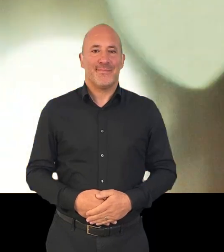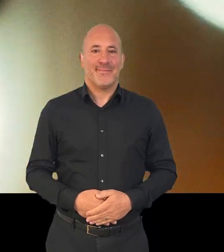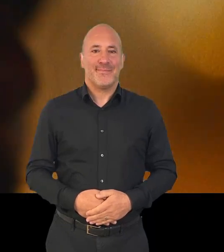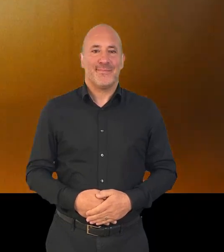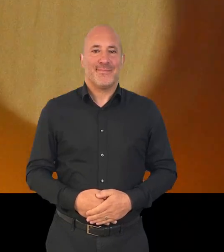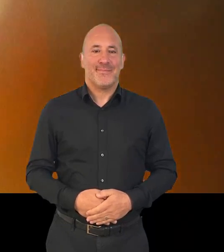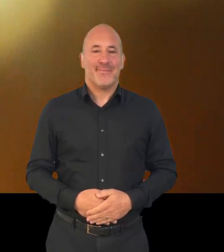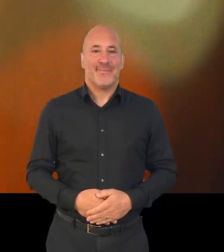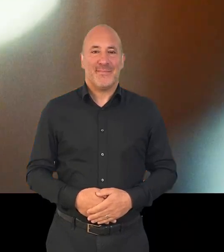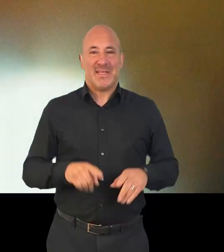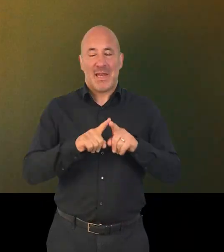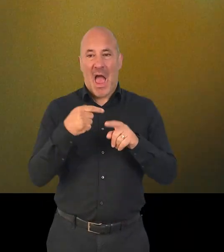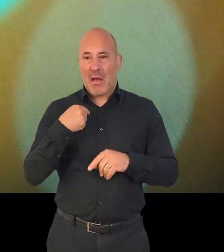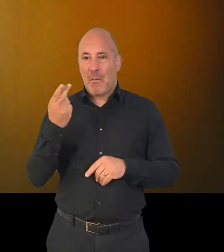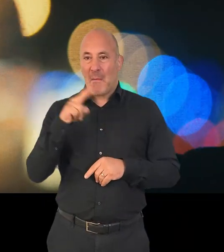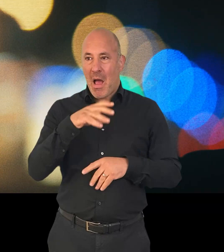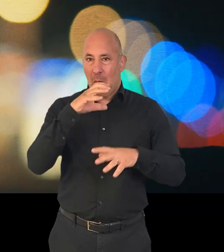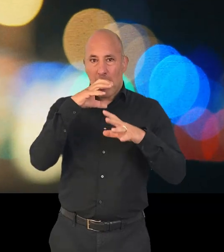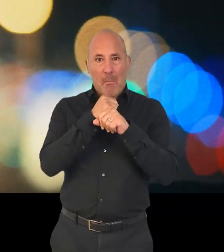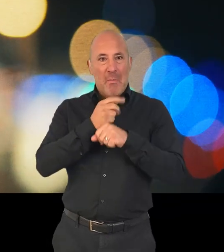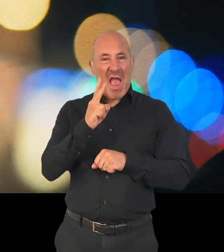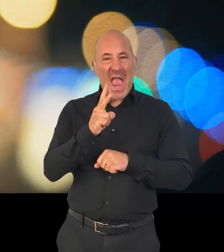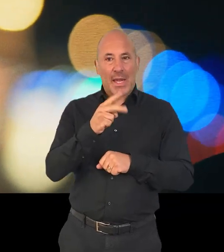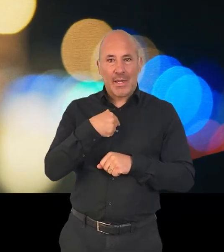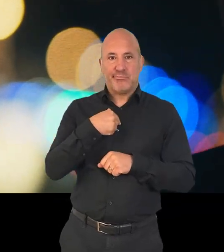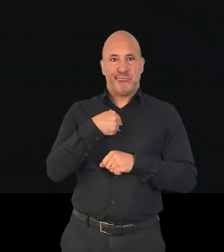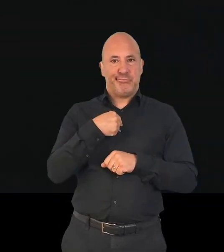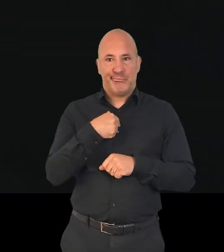It was kind of like being back in the closet again.